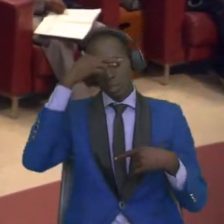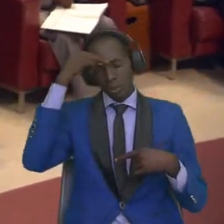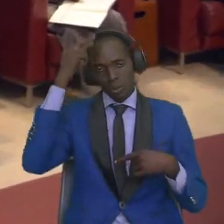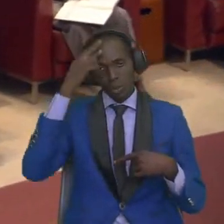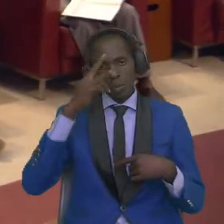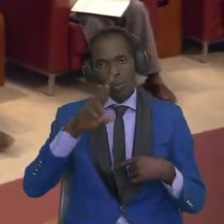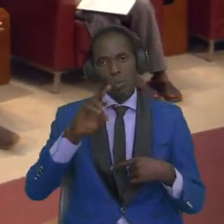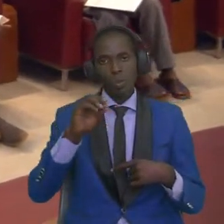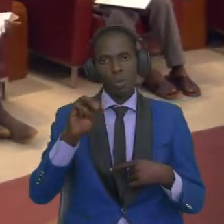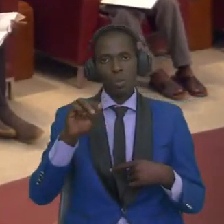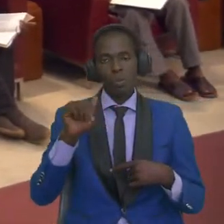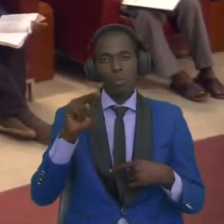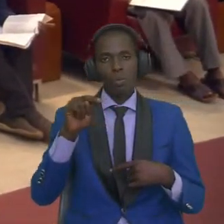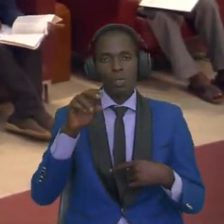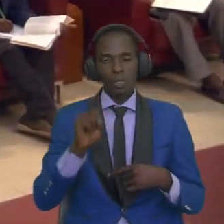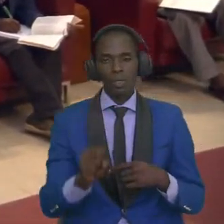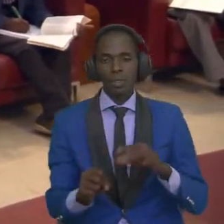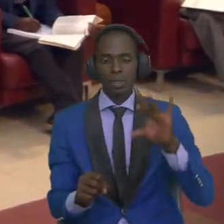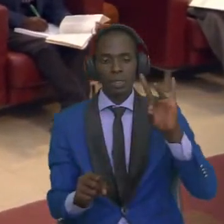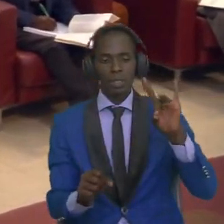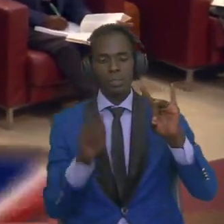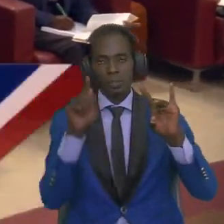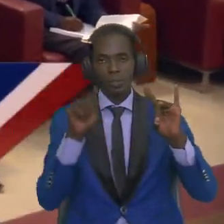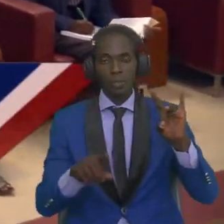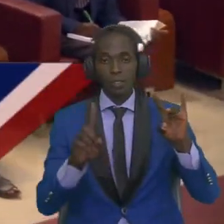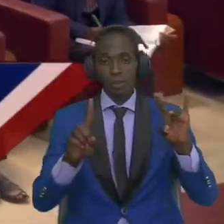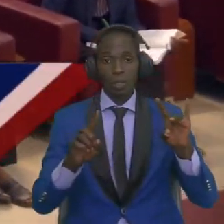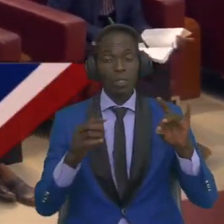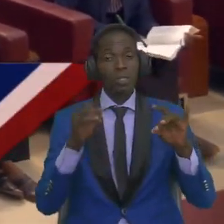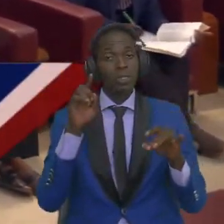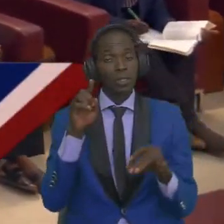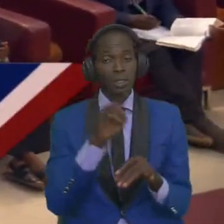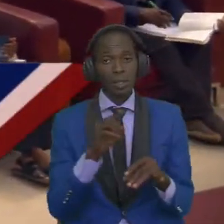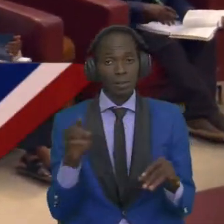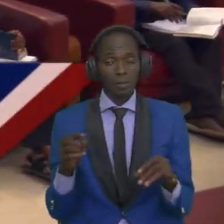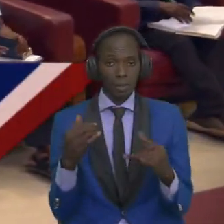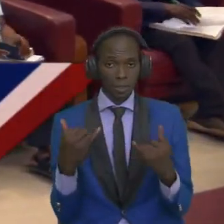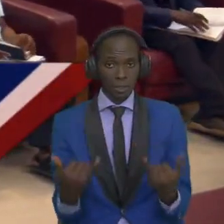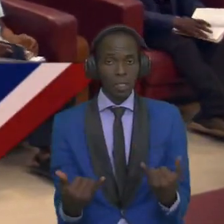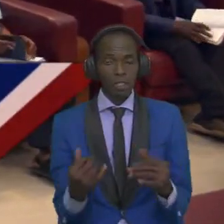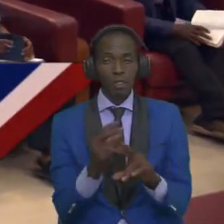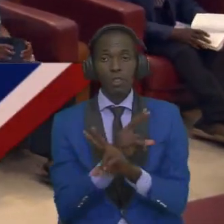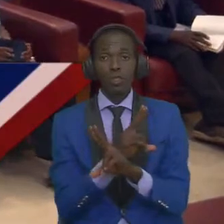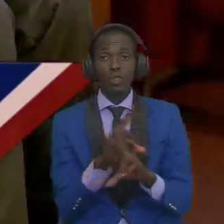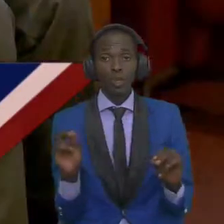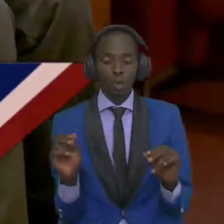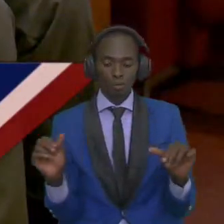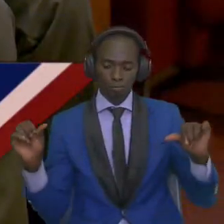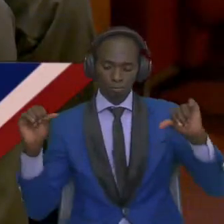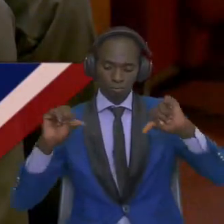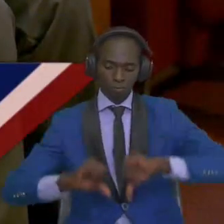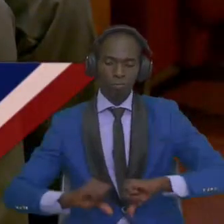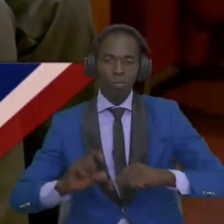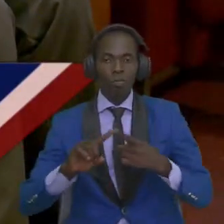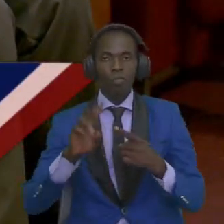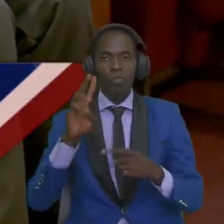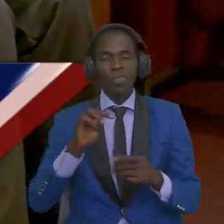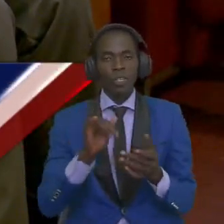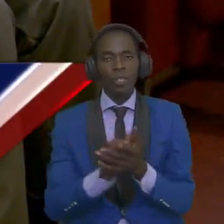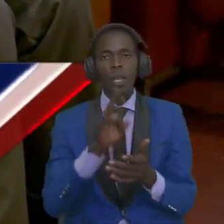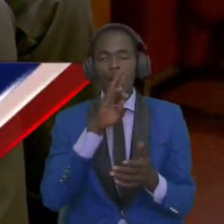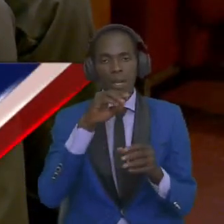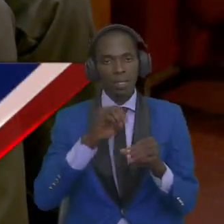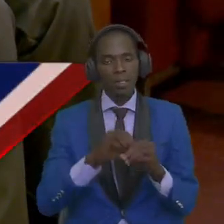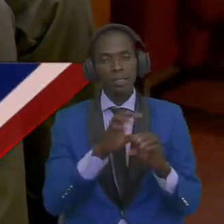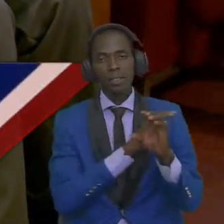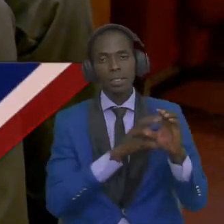from verse 1. There is therefore now no condemnation to them that are in